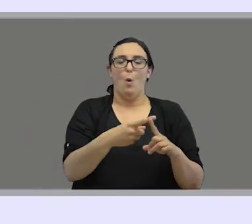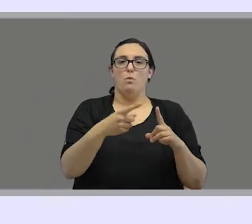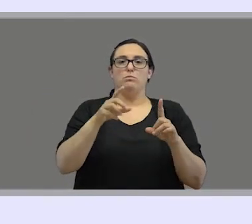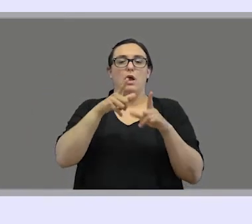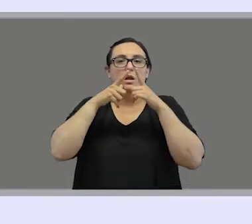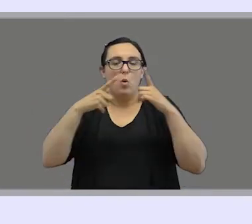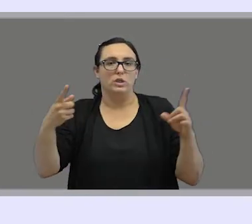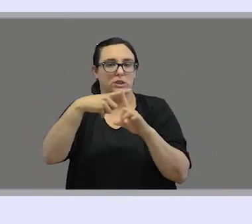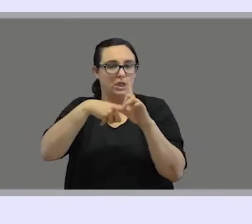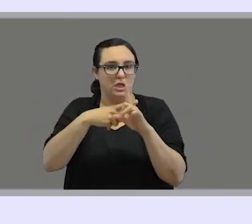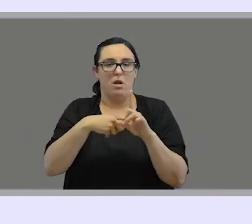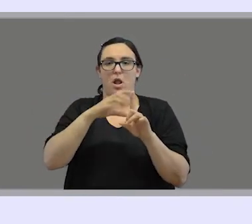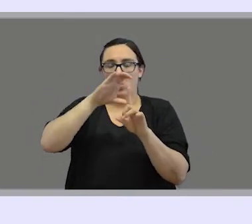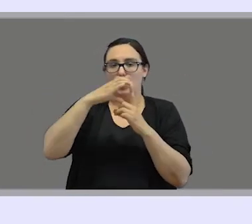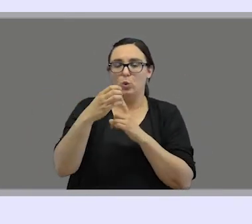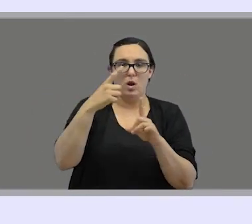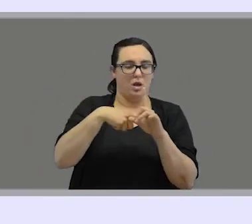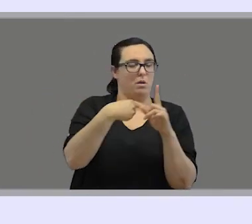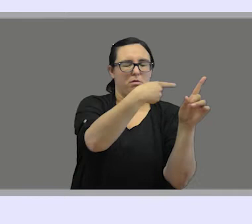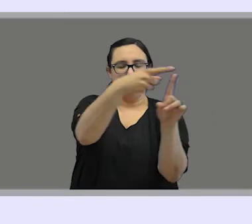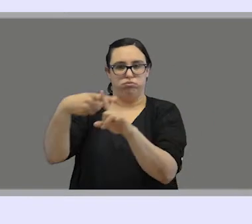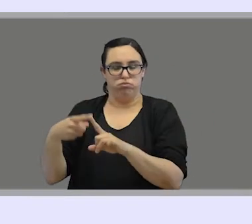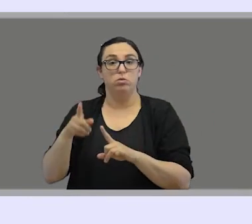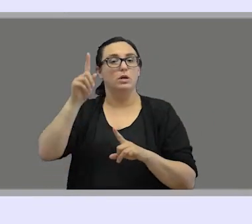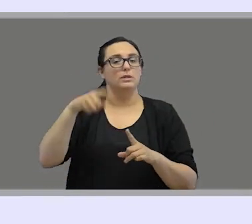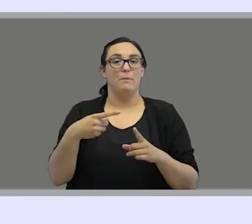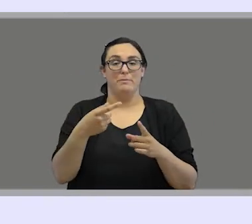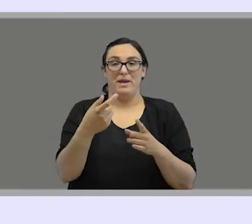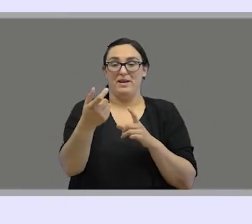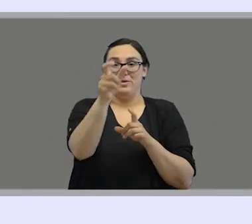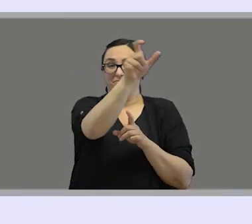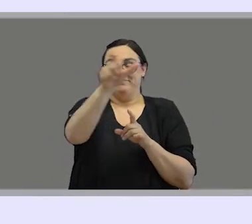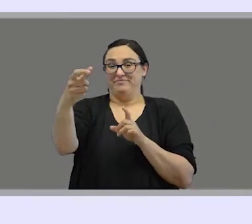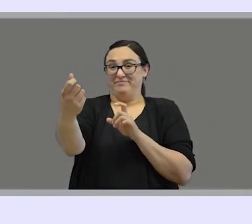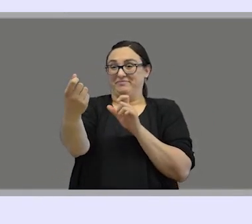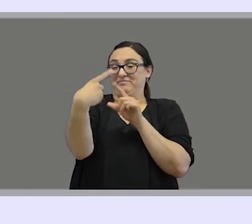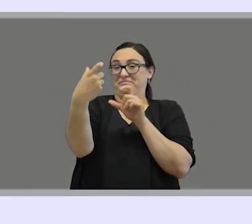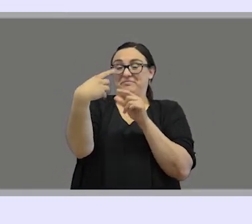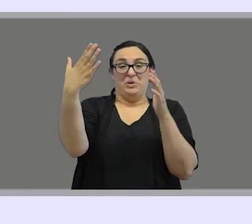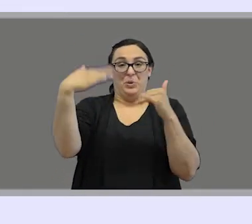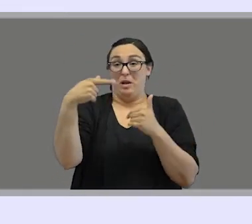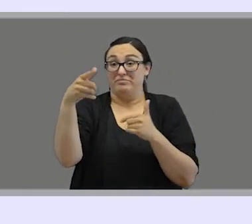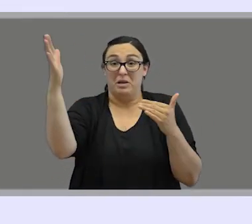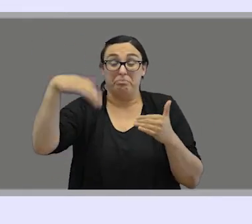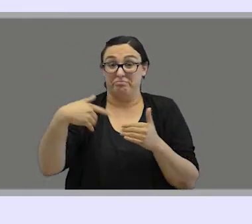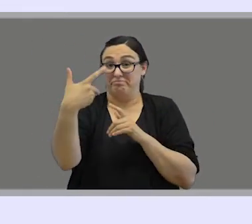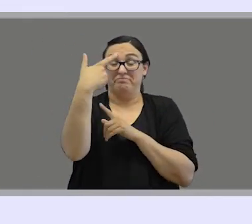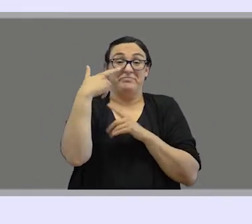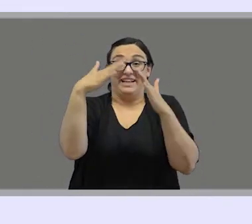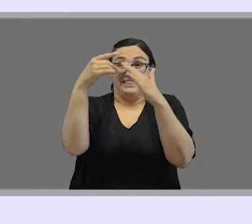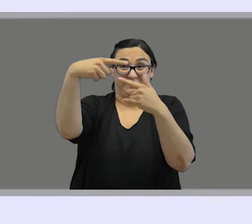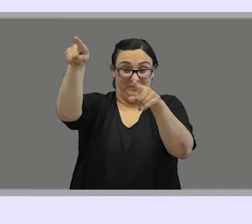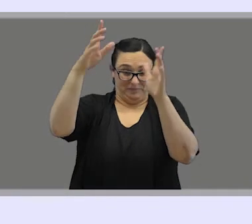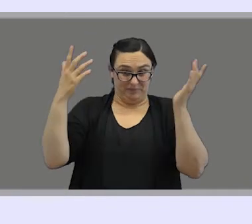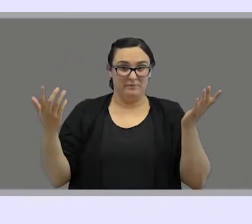and also work with an audience that is not present so that they cannot get feedback from their users.